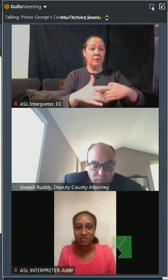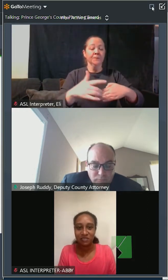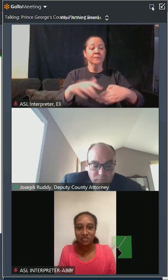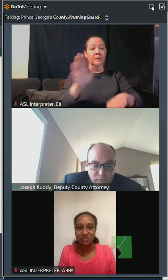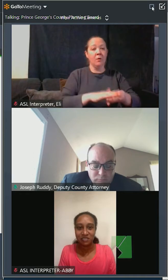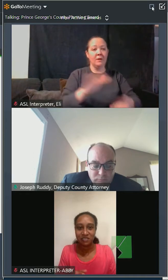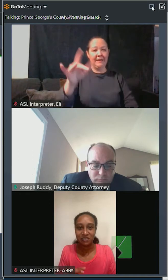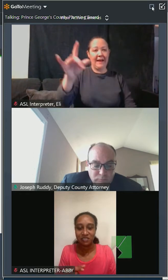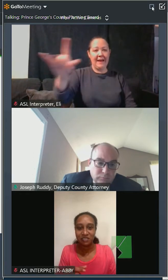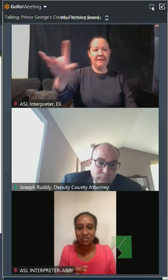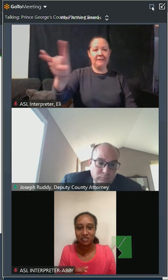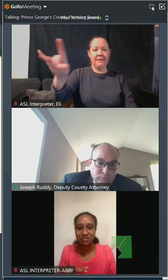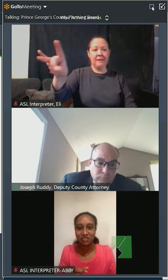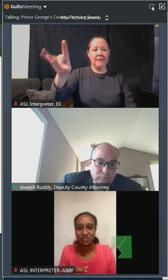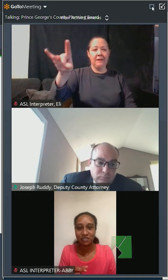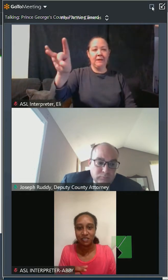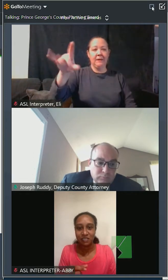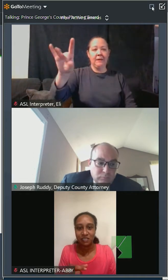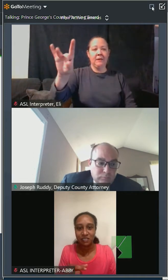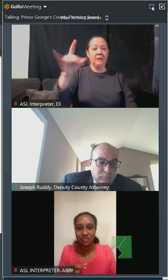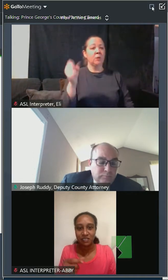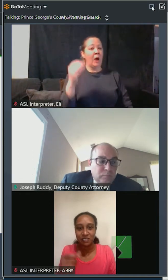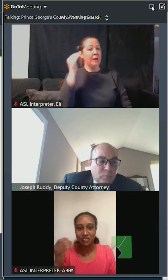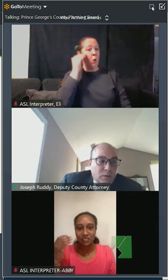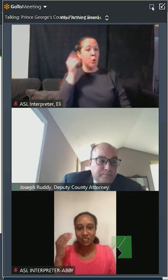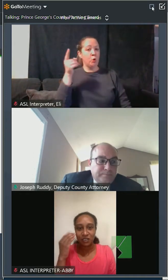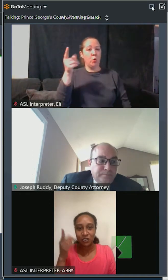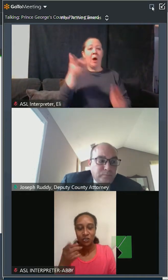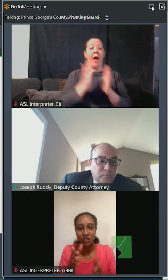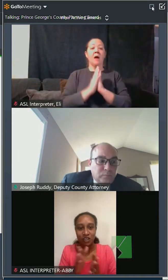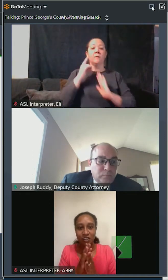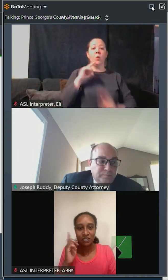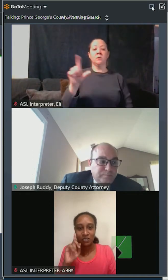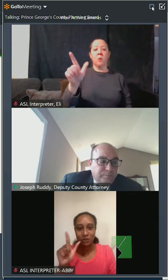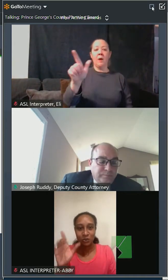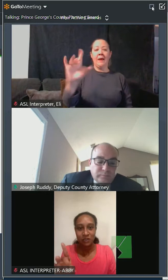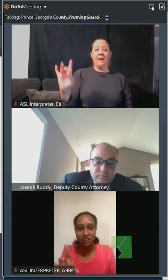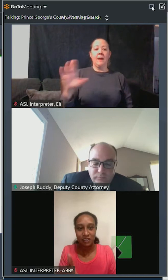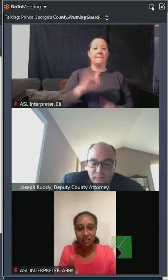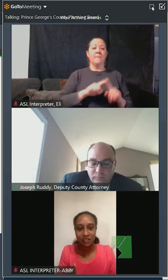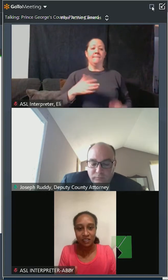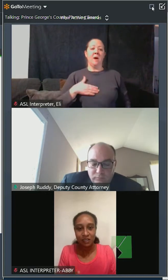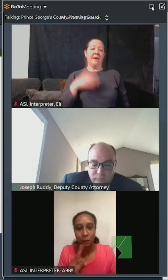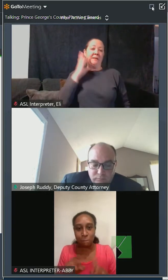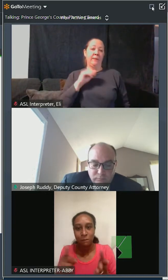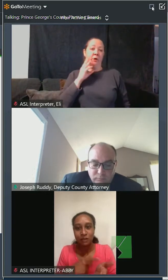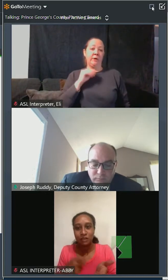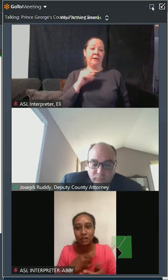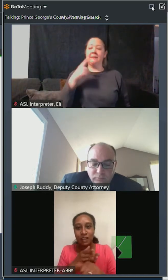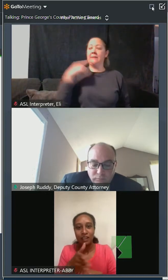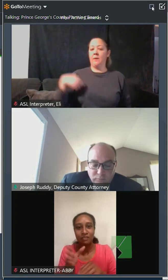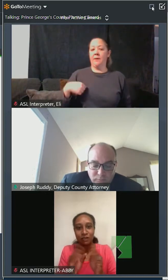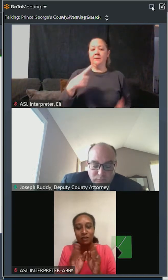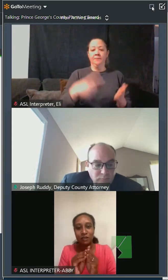know, you know, I know you've asked for the 28th, but my experience tells me that sometimes after these meetings that